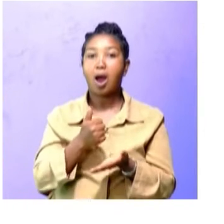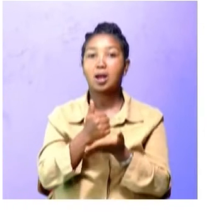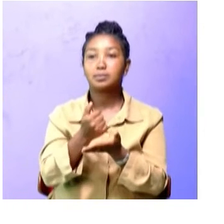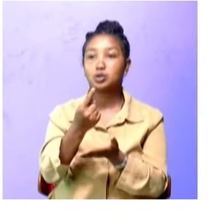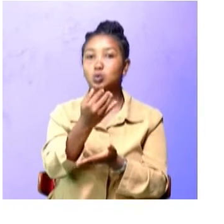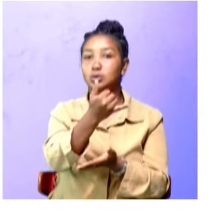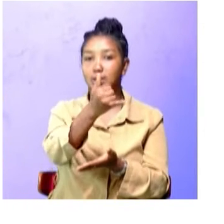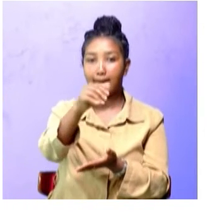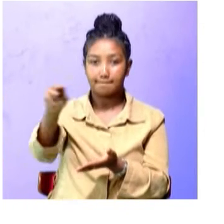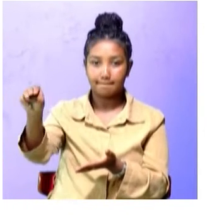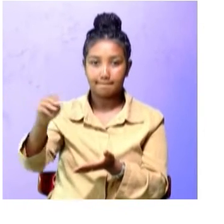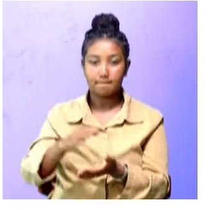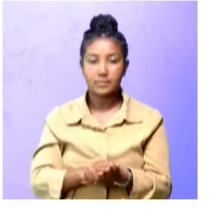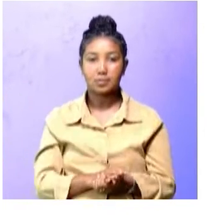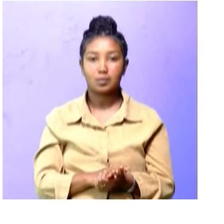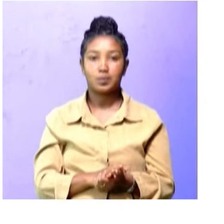them